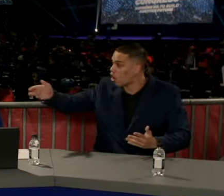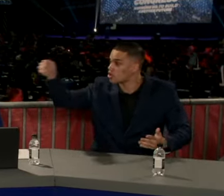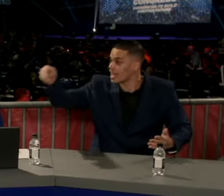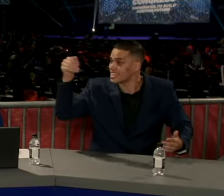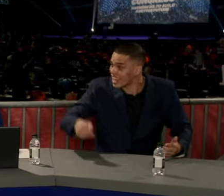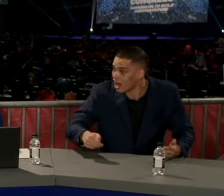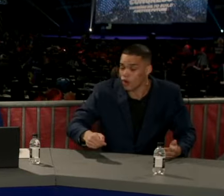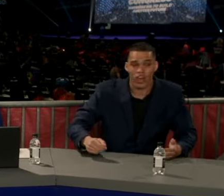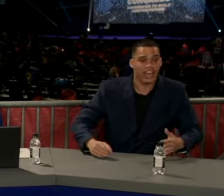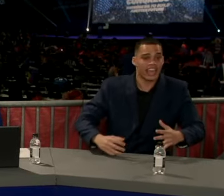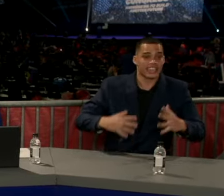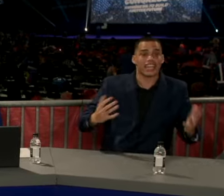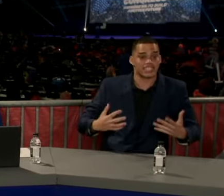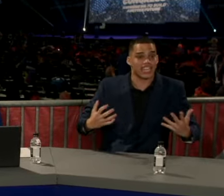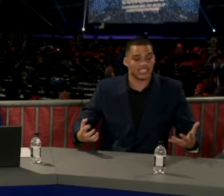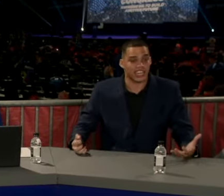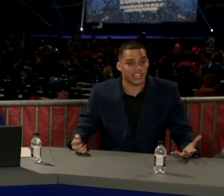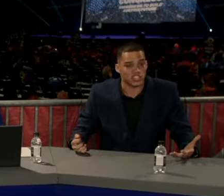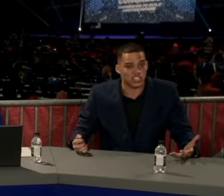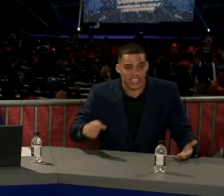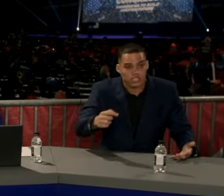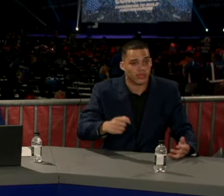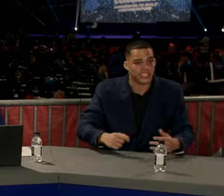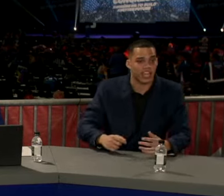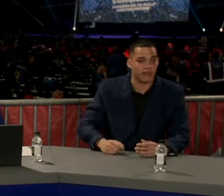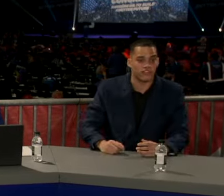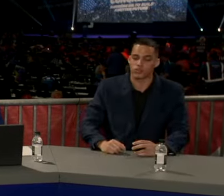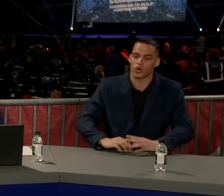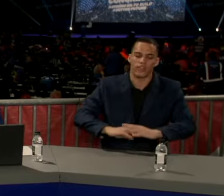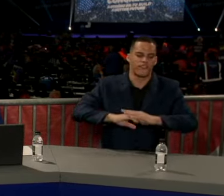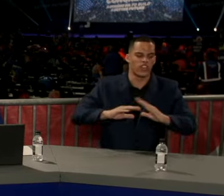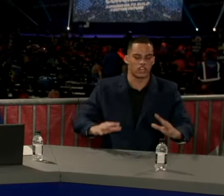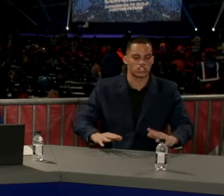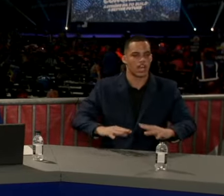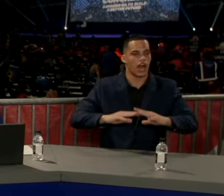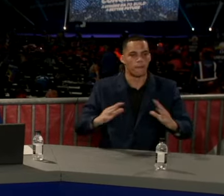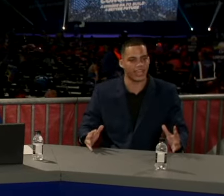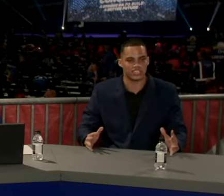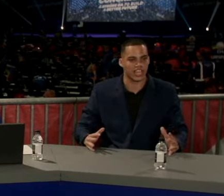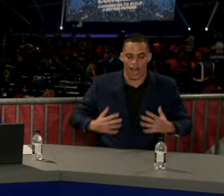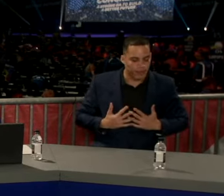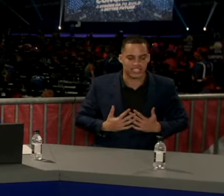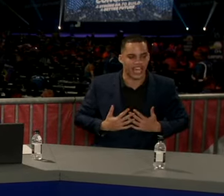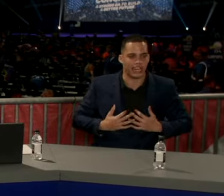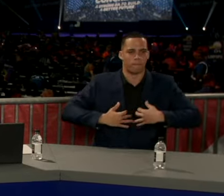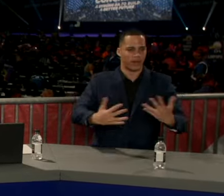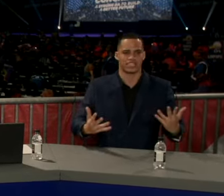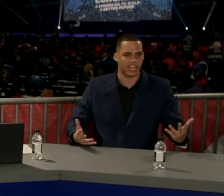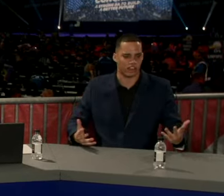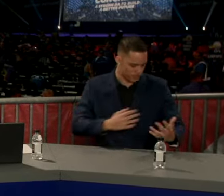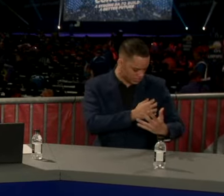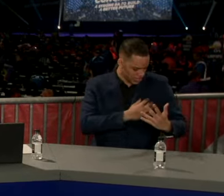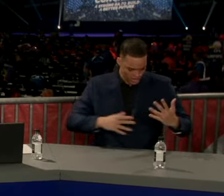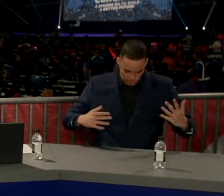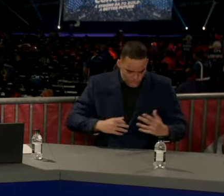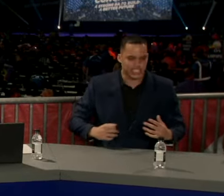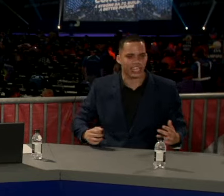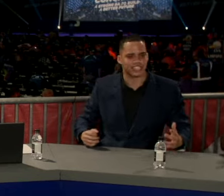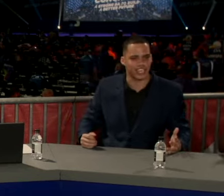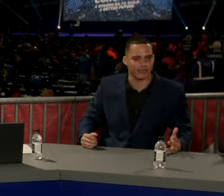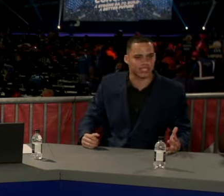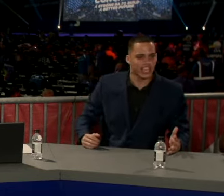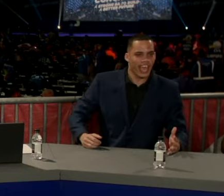we are right now, that's that electricity. That's where that's coming from. So it feels amazing. I'm excited, bursting out of these